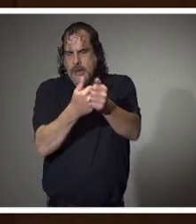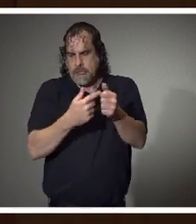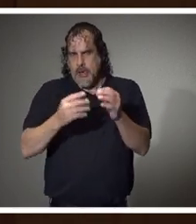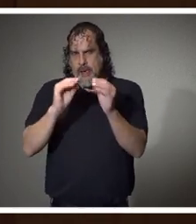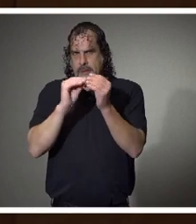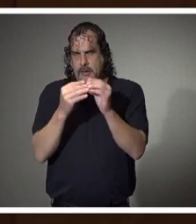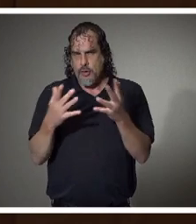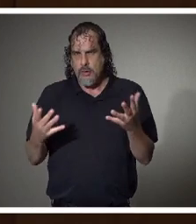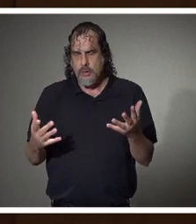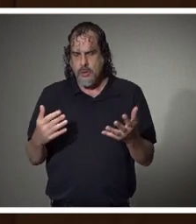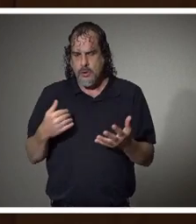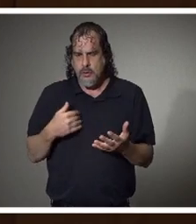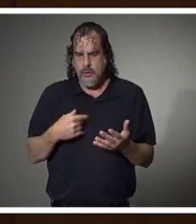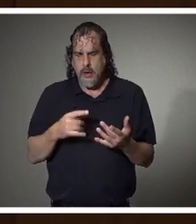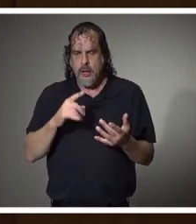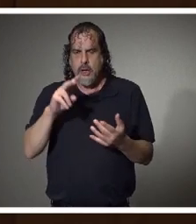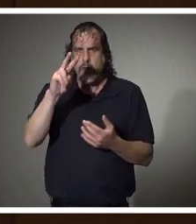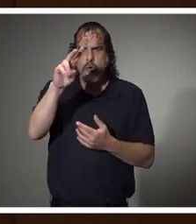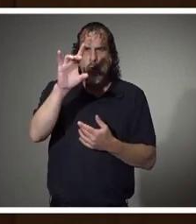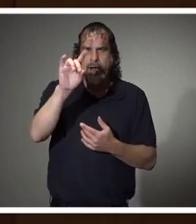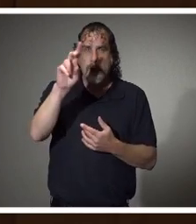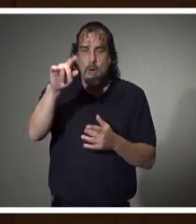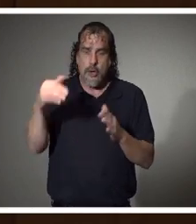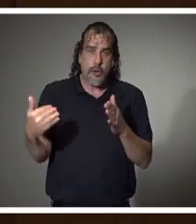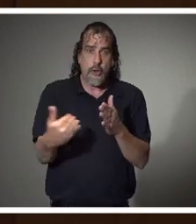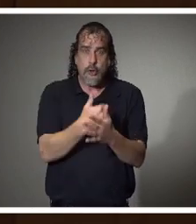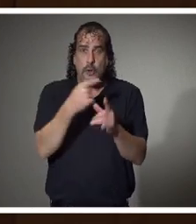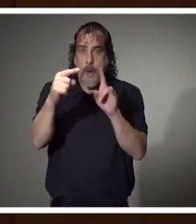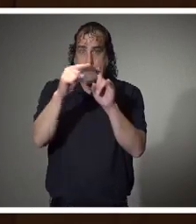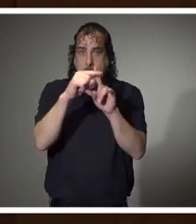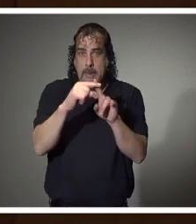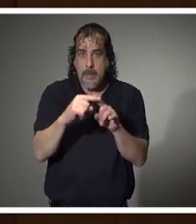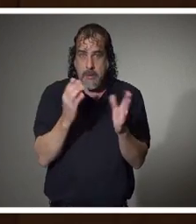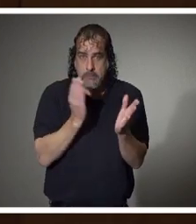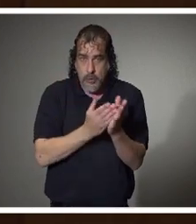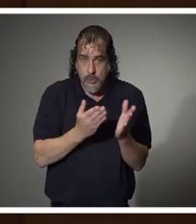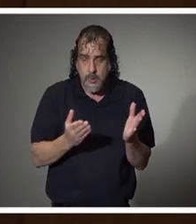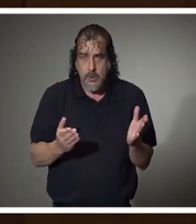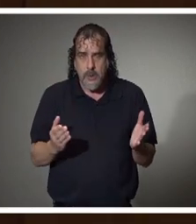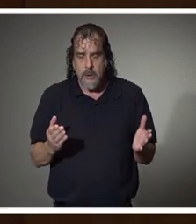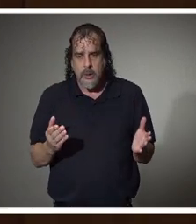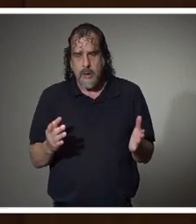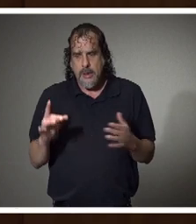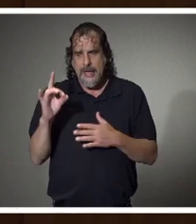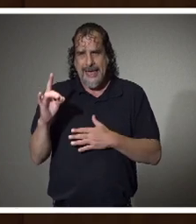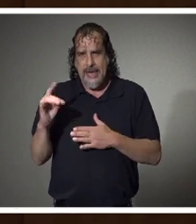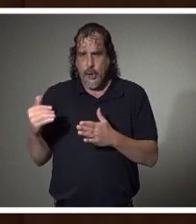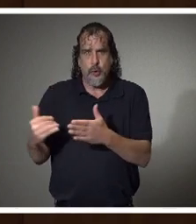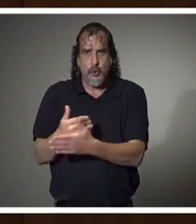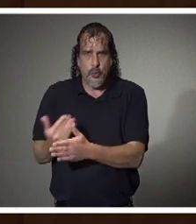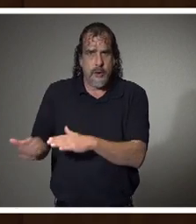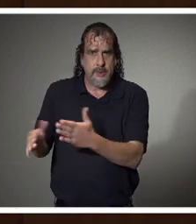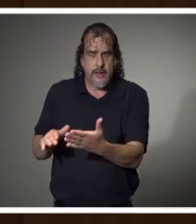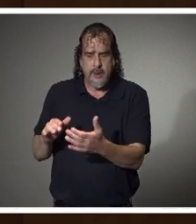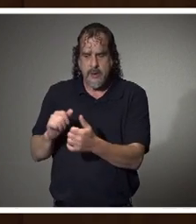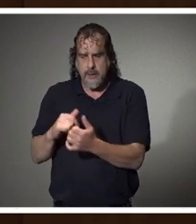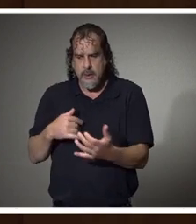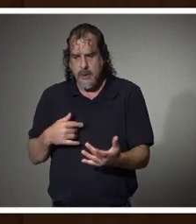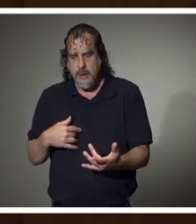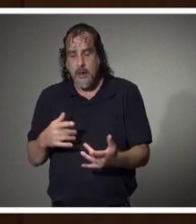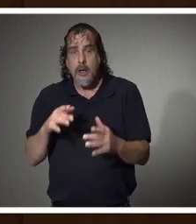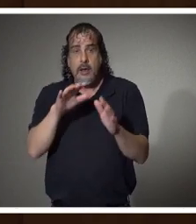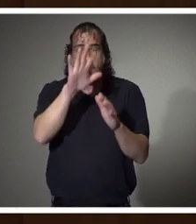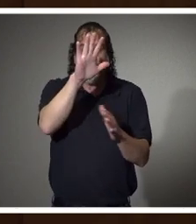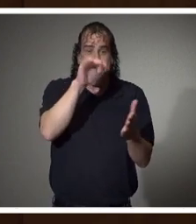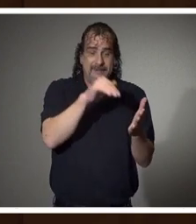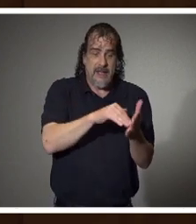rapidly. We're reporting 281 new cases today, and sadly, 8 additional deaths, bringing our total case number up to